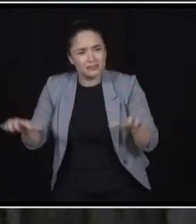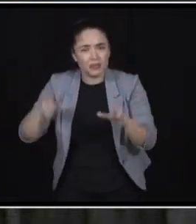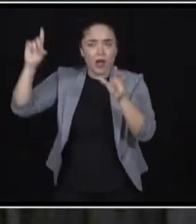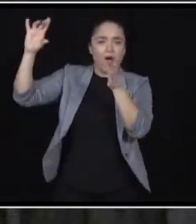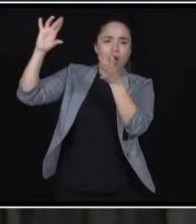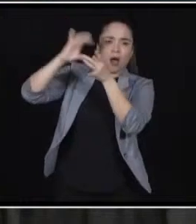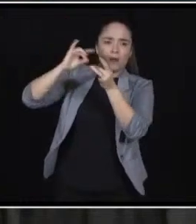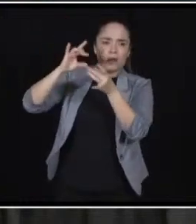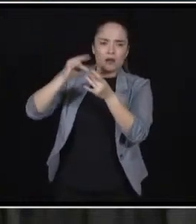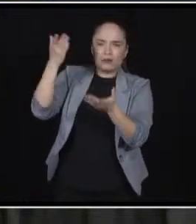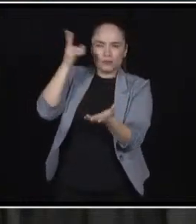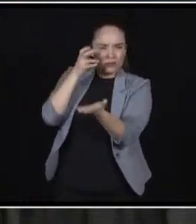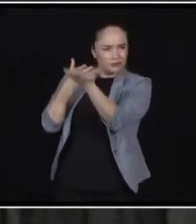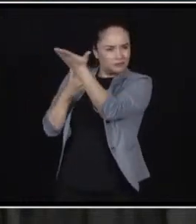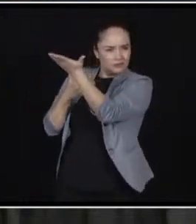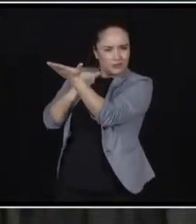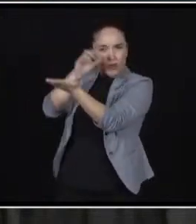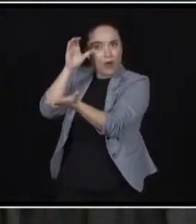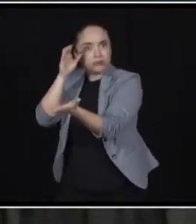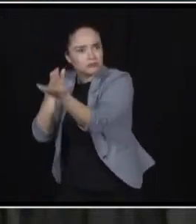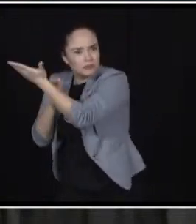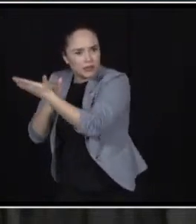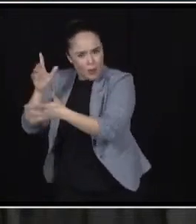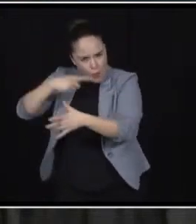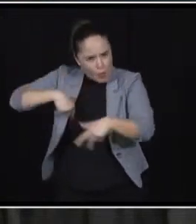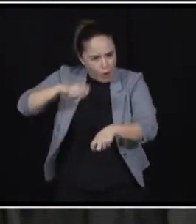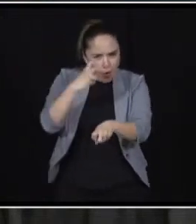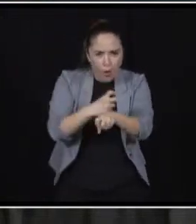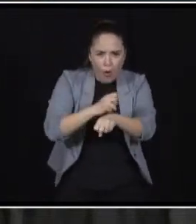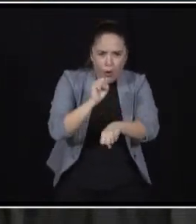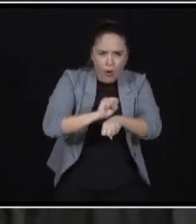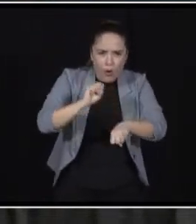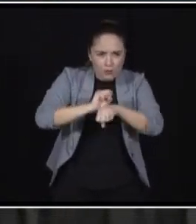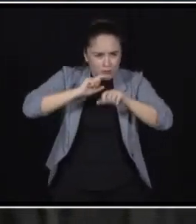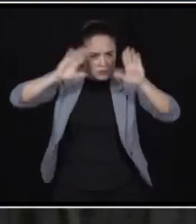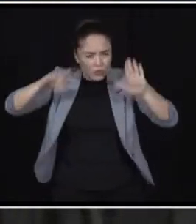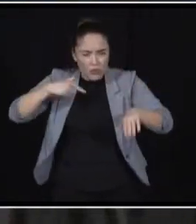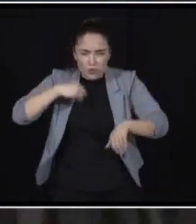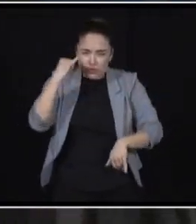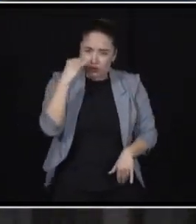all fronts. I'll pass it over to Dr. Williams.